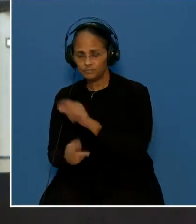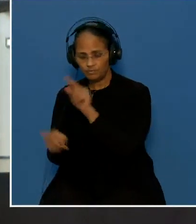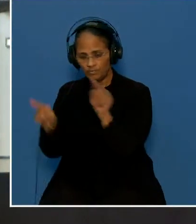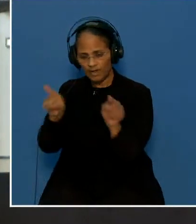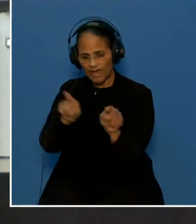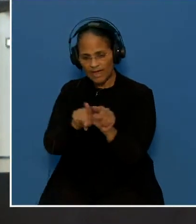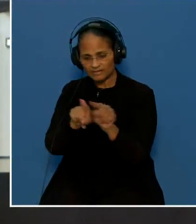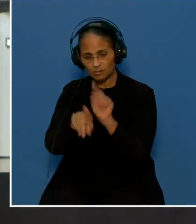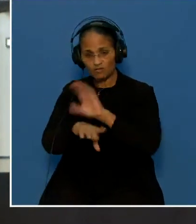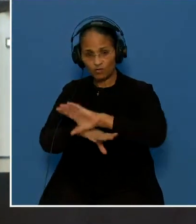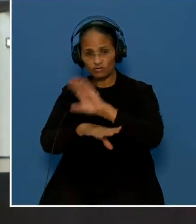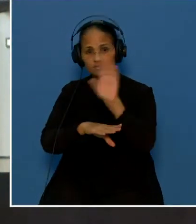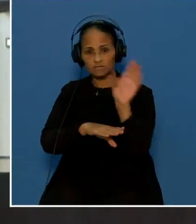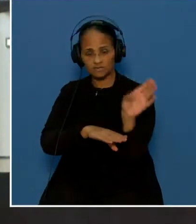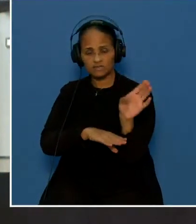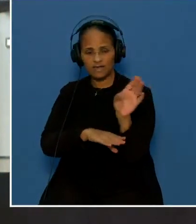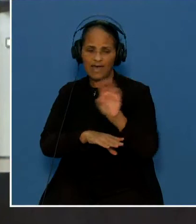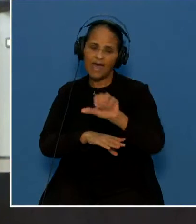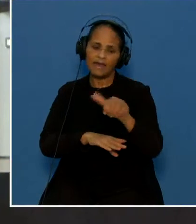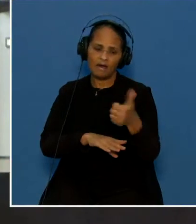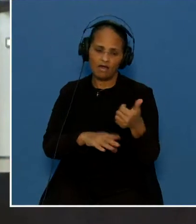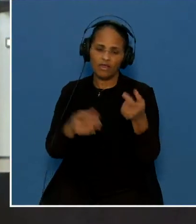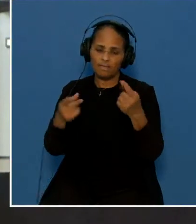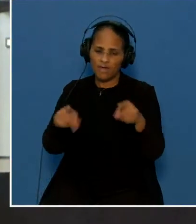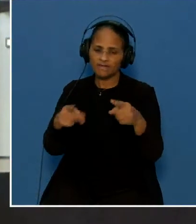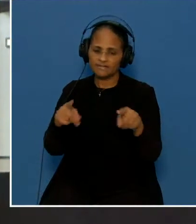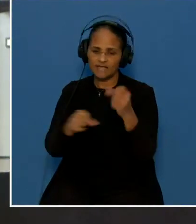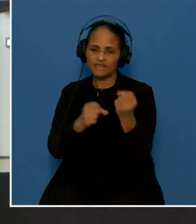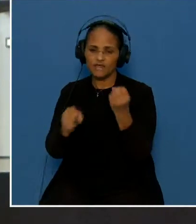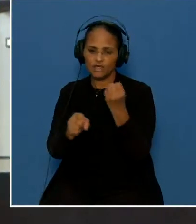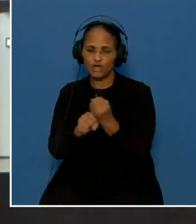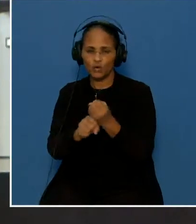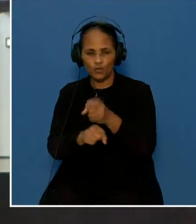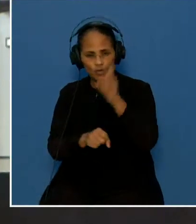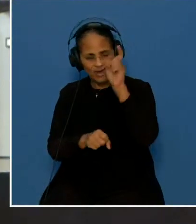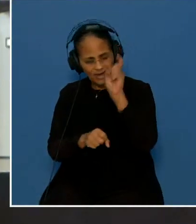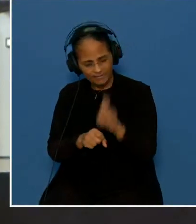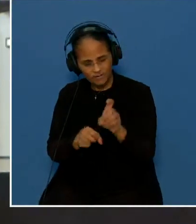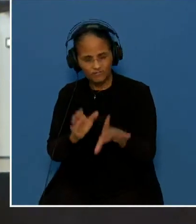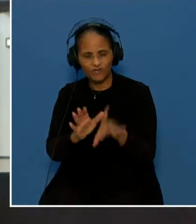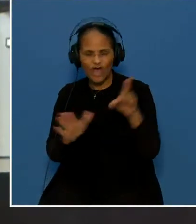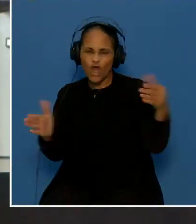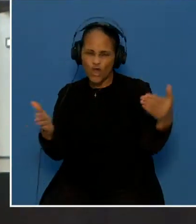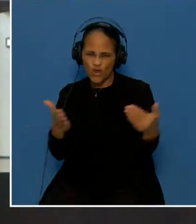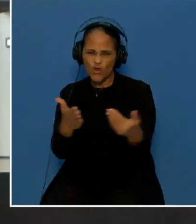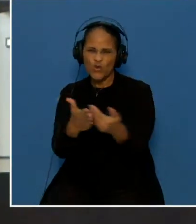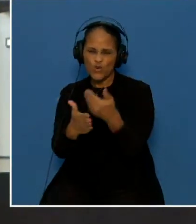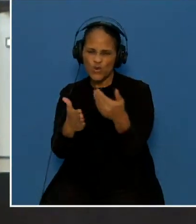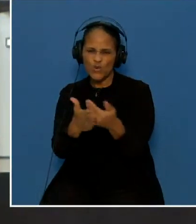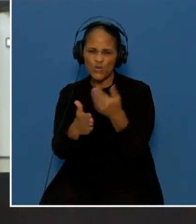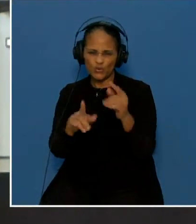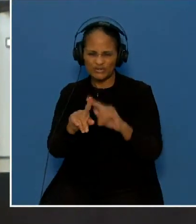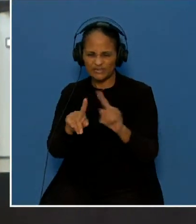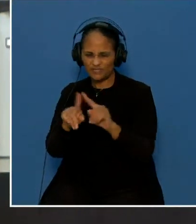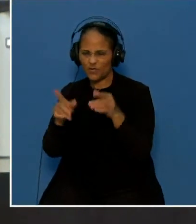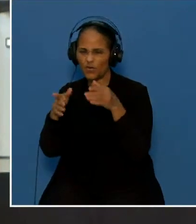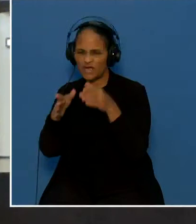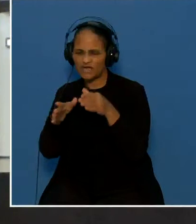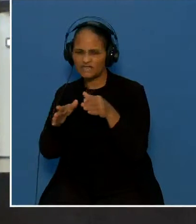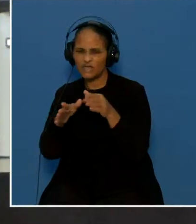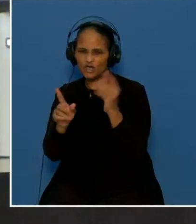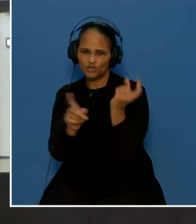As with Christmas and other events in the year, we will have to find new ways in 2021 to